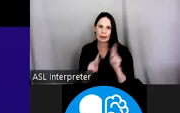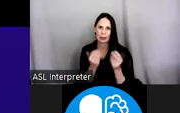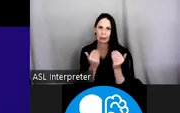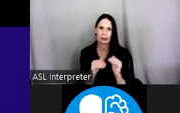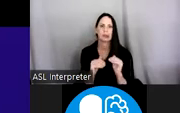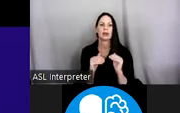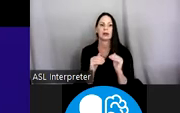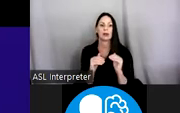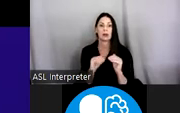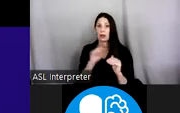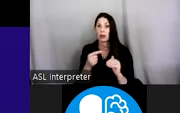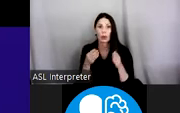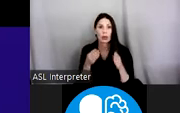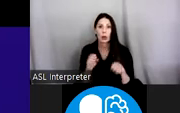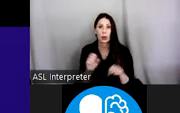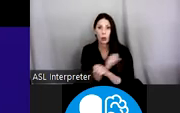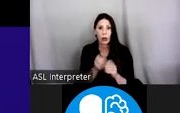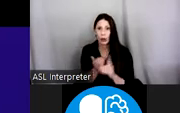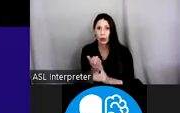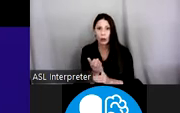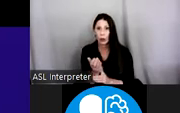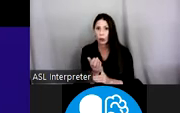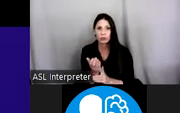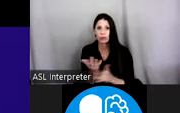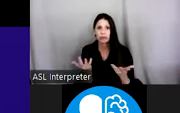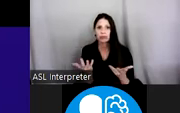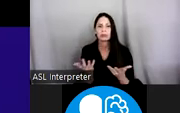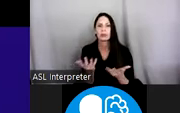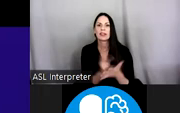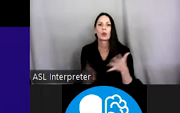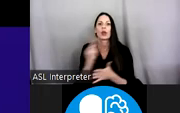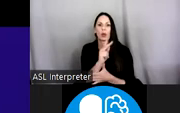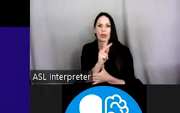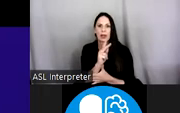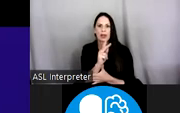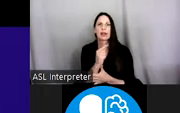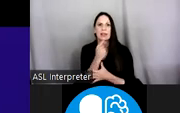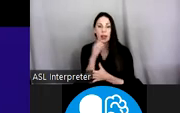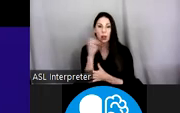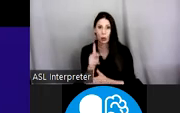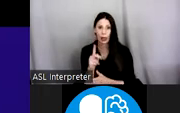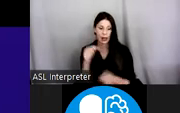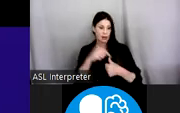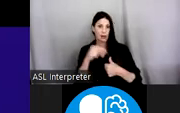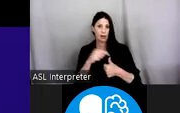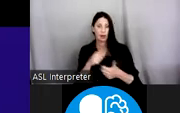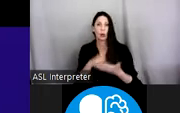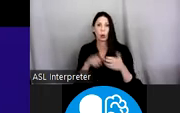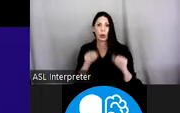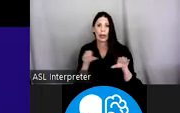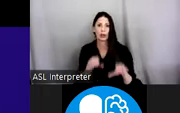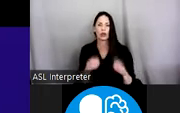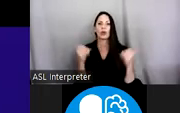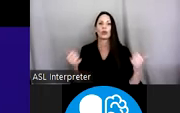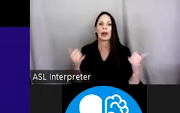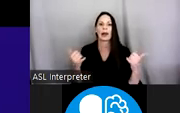this is to prioritize and say, here's what we can do right now. And all